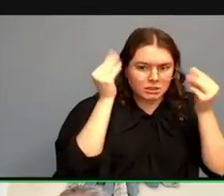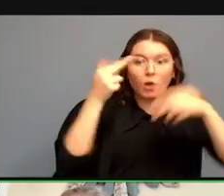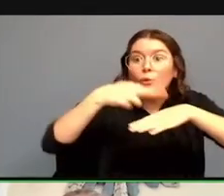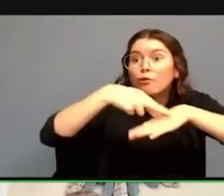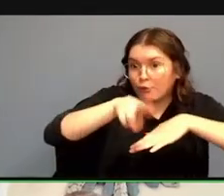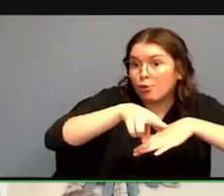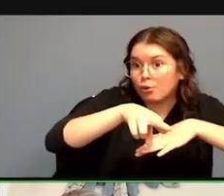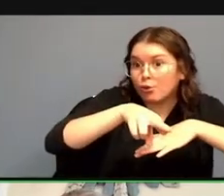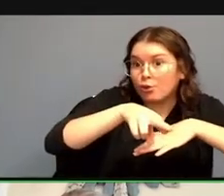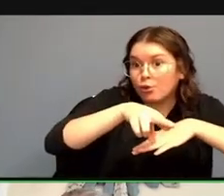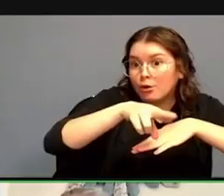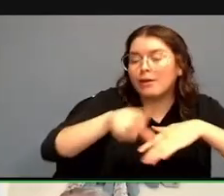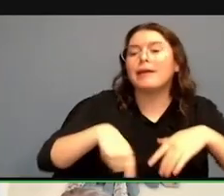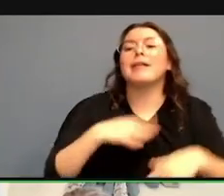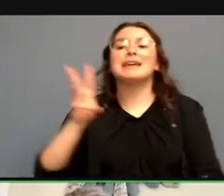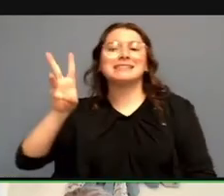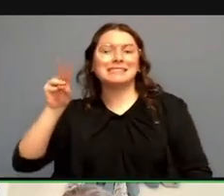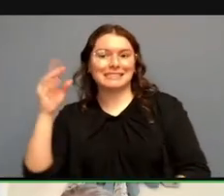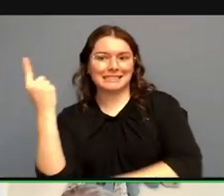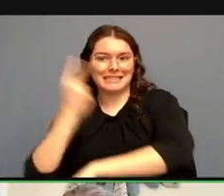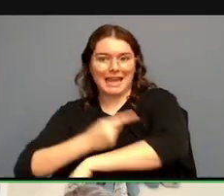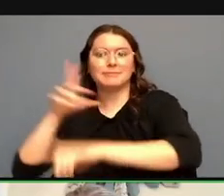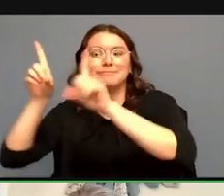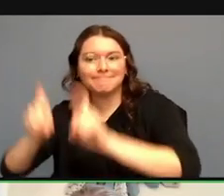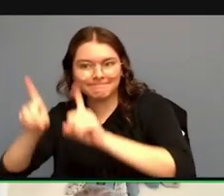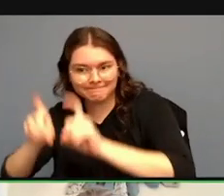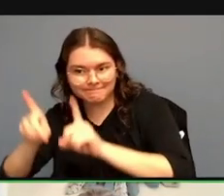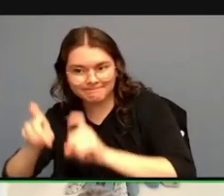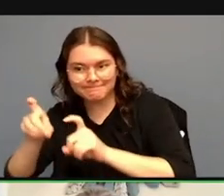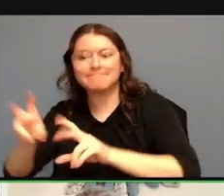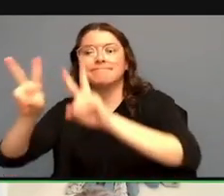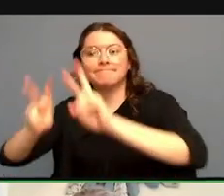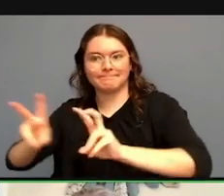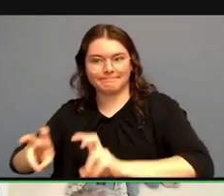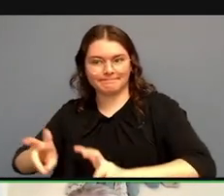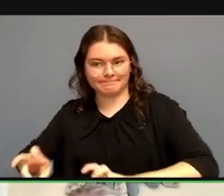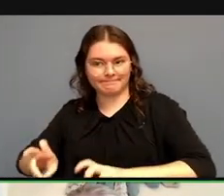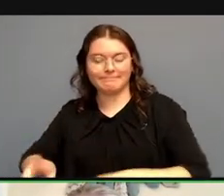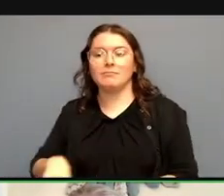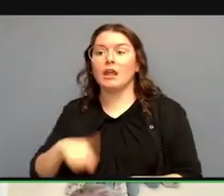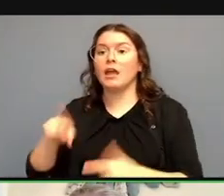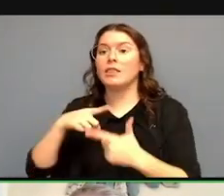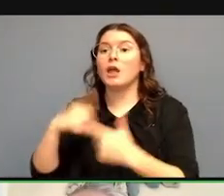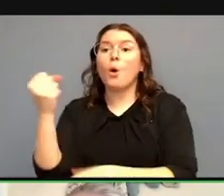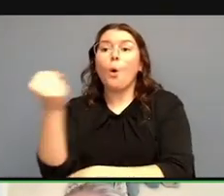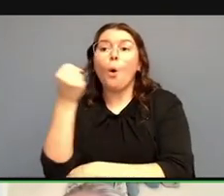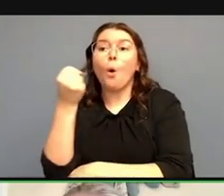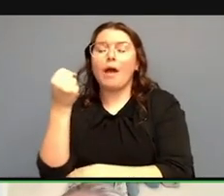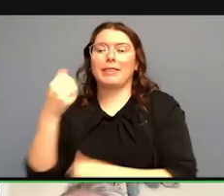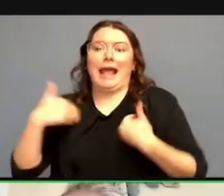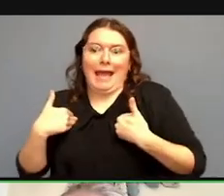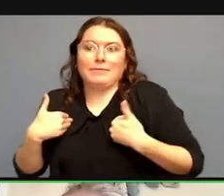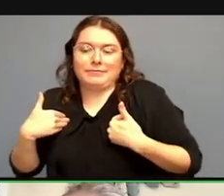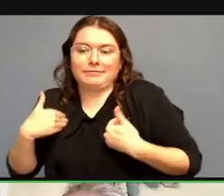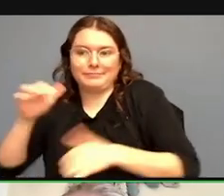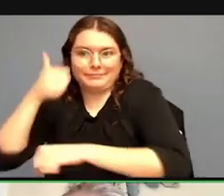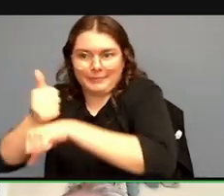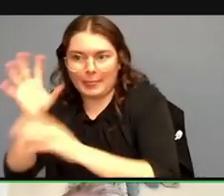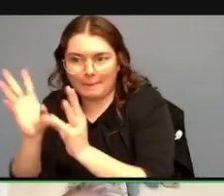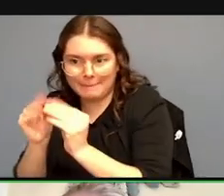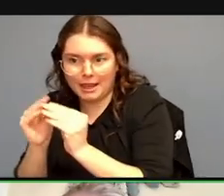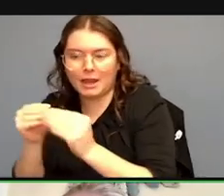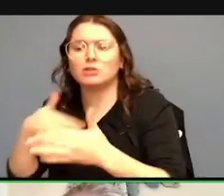referral, 60 days to test, and then hold the meeting to say, hey, yeah, let's go over all